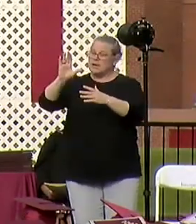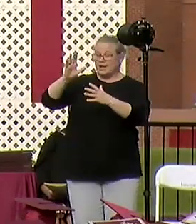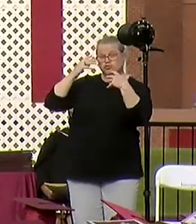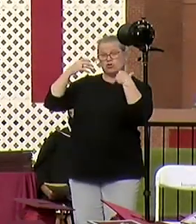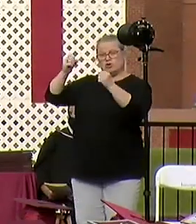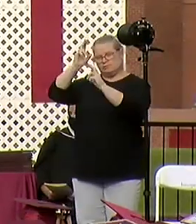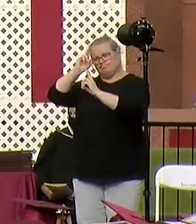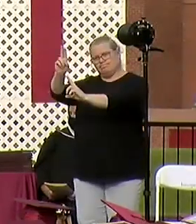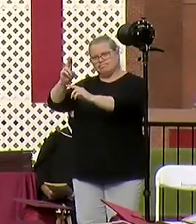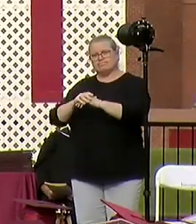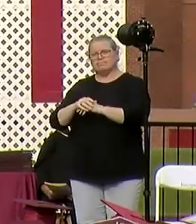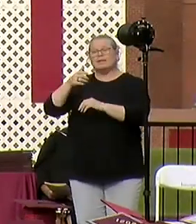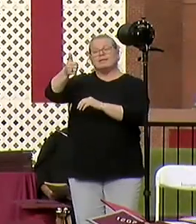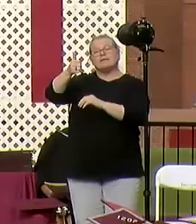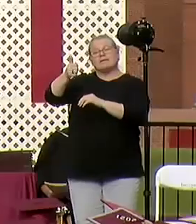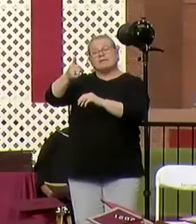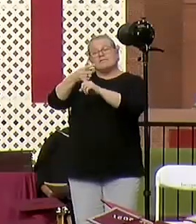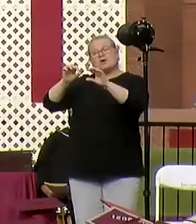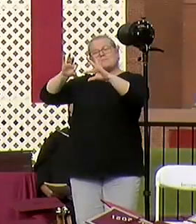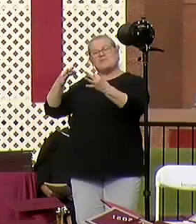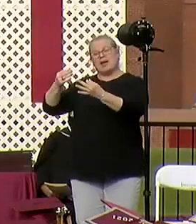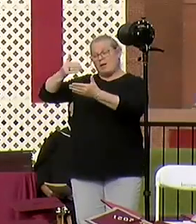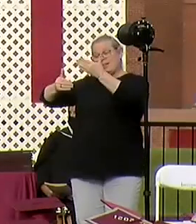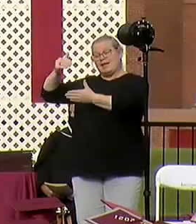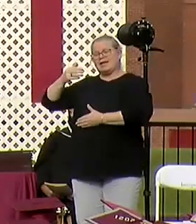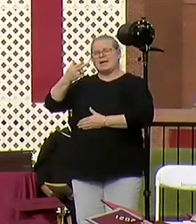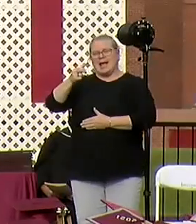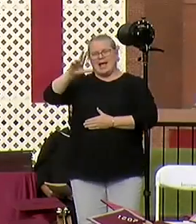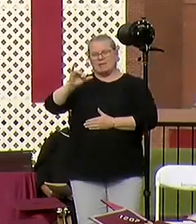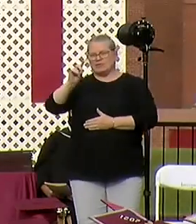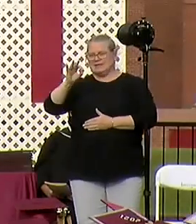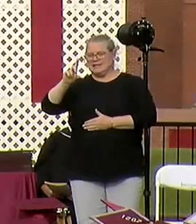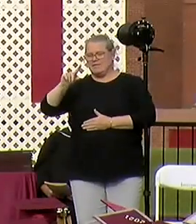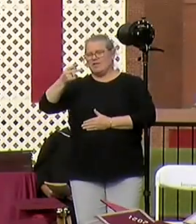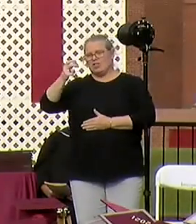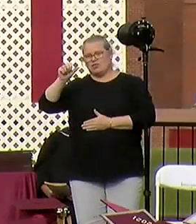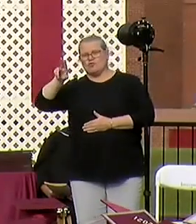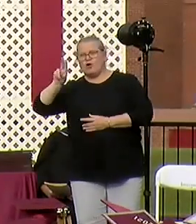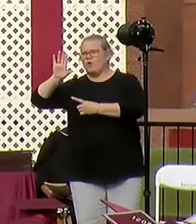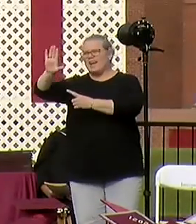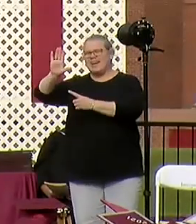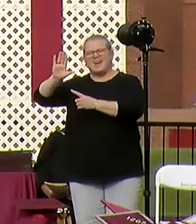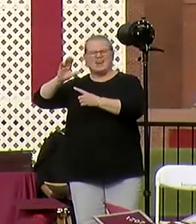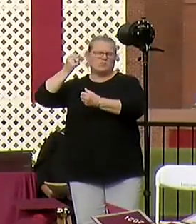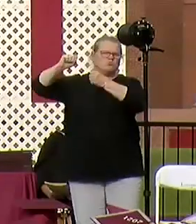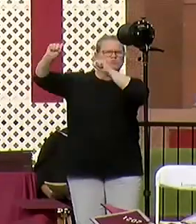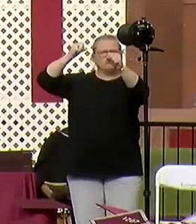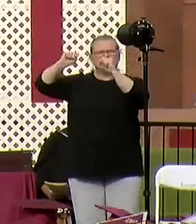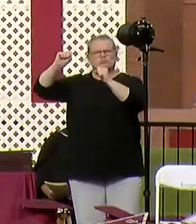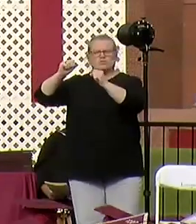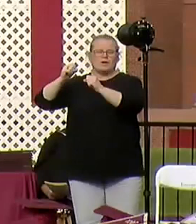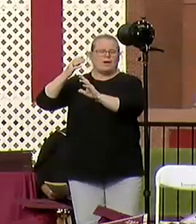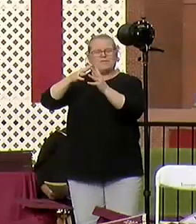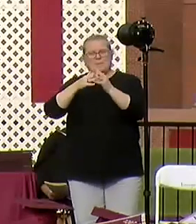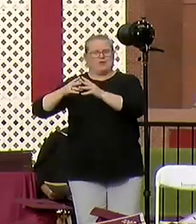admired, Henry David Thoreau. Thoreau's civil disobedience is a hallmark of American history, and I hope you will